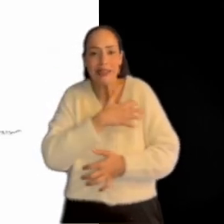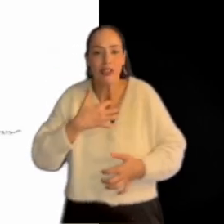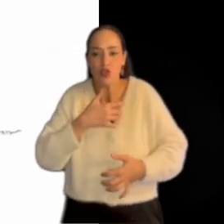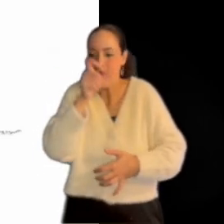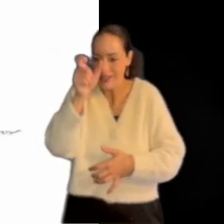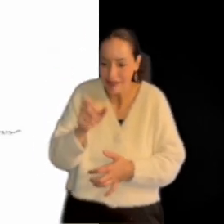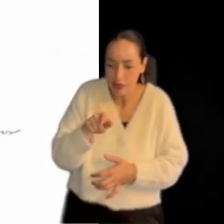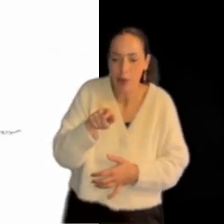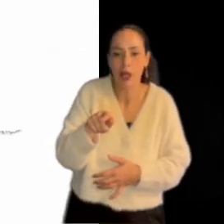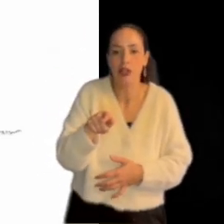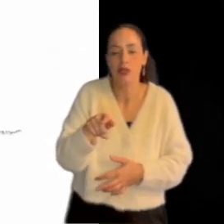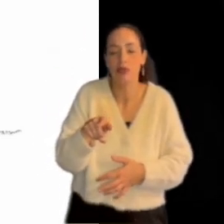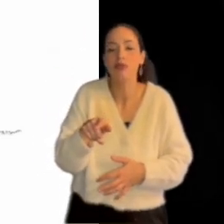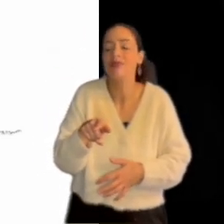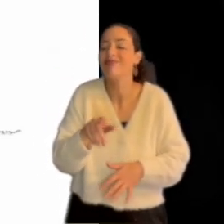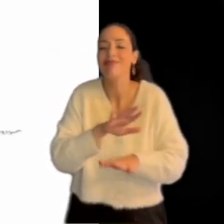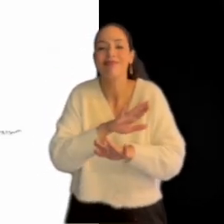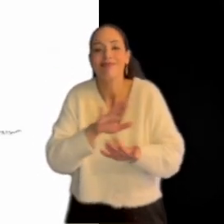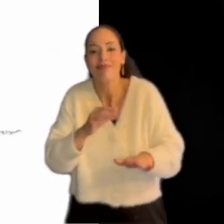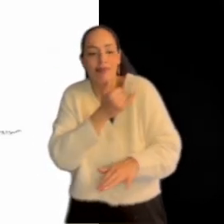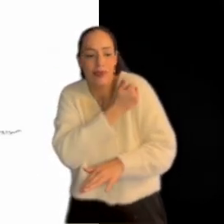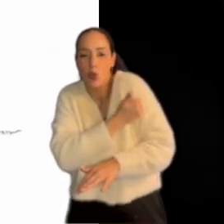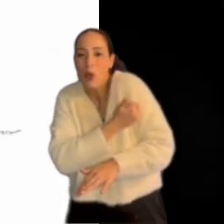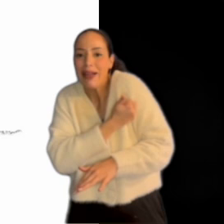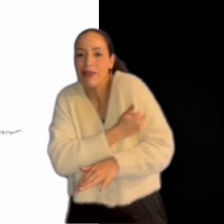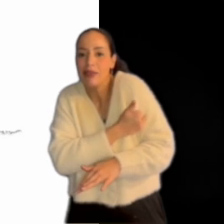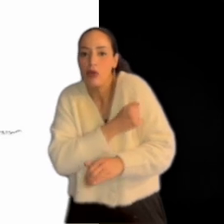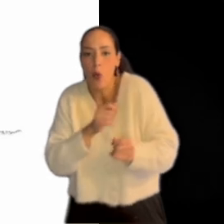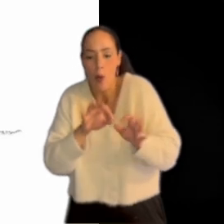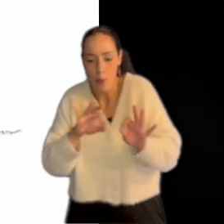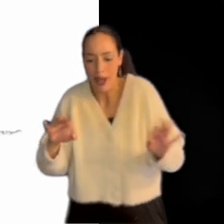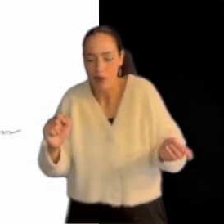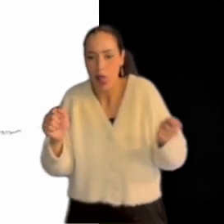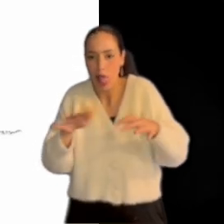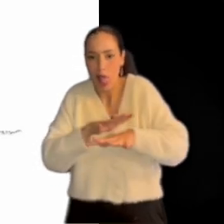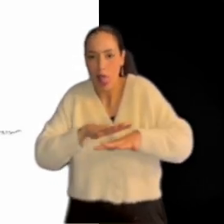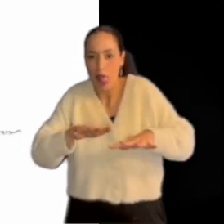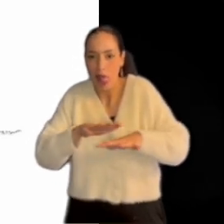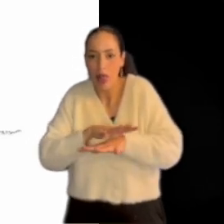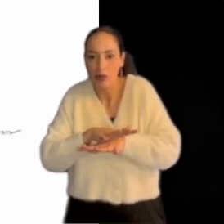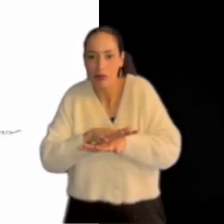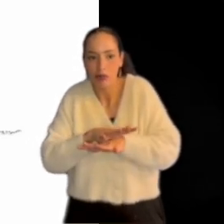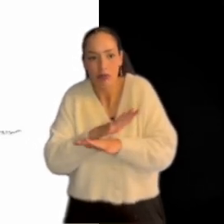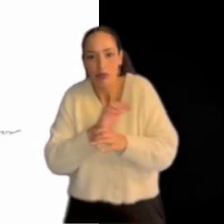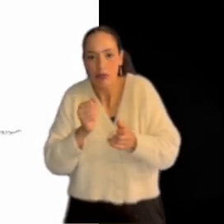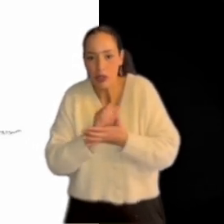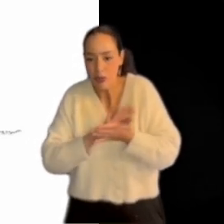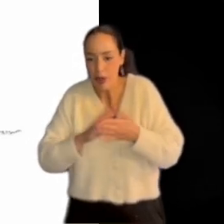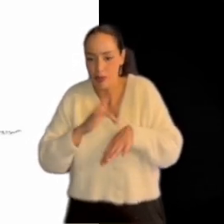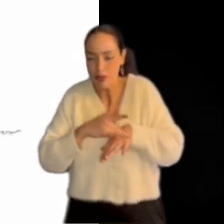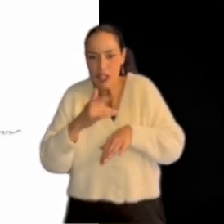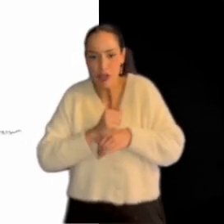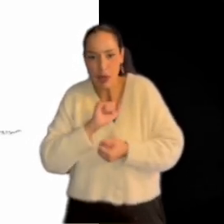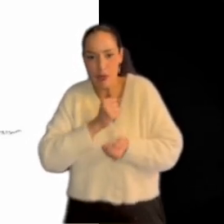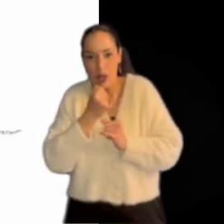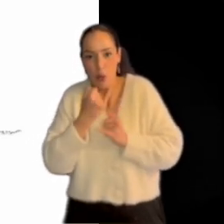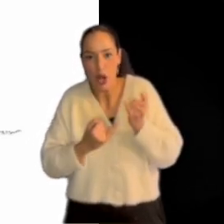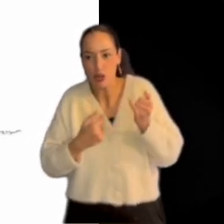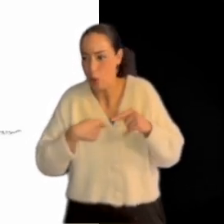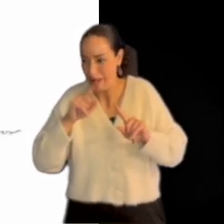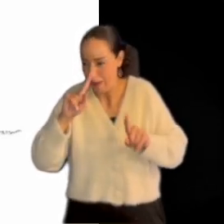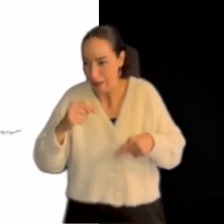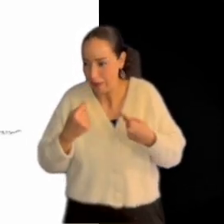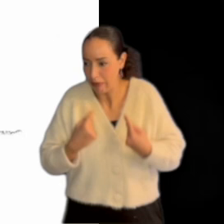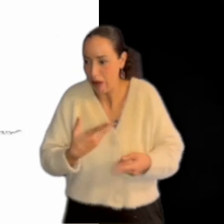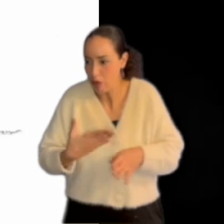blurred. It was not a mark on my professionalism or proof of my incompetence. In fact, it was the opposite. The capacity